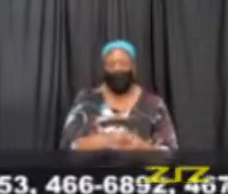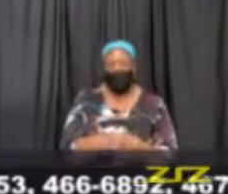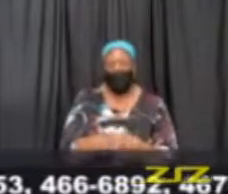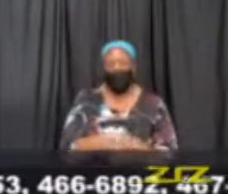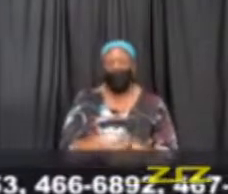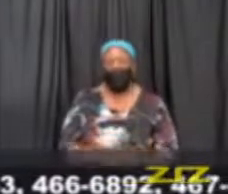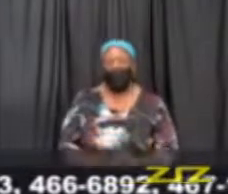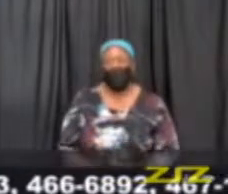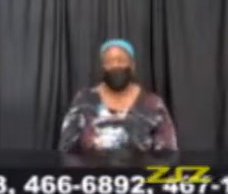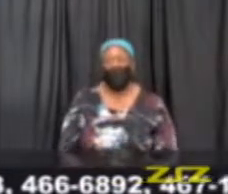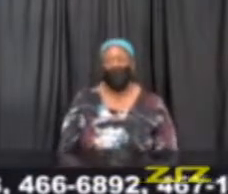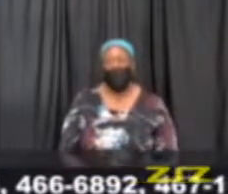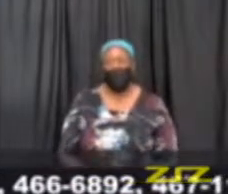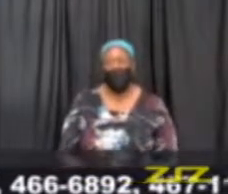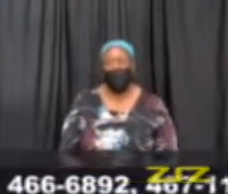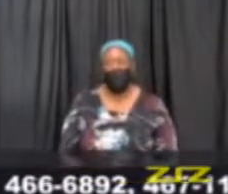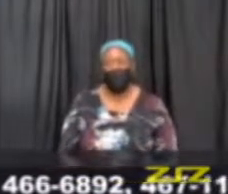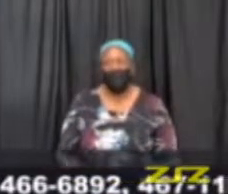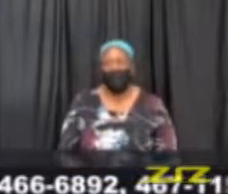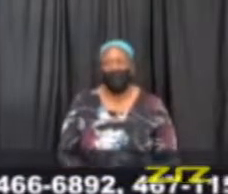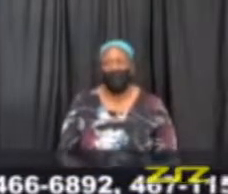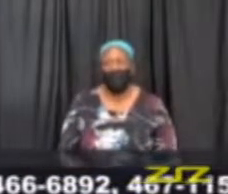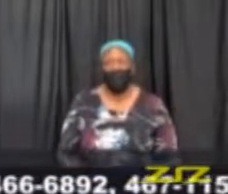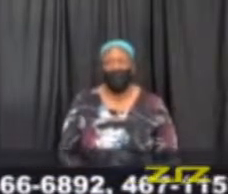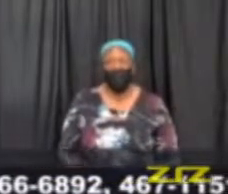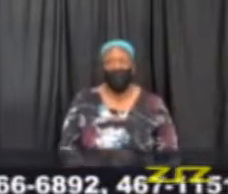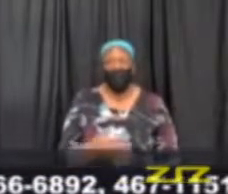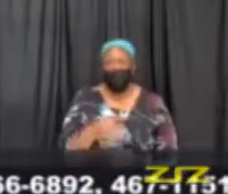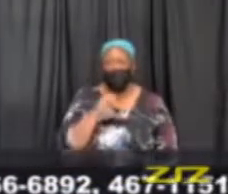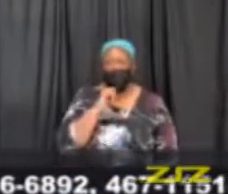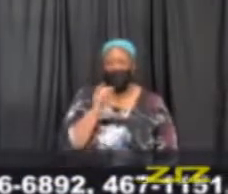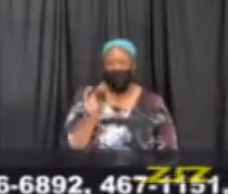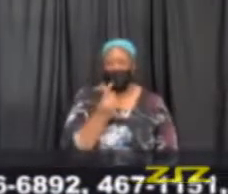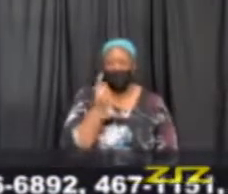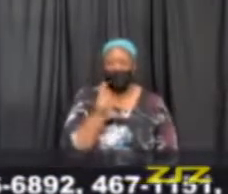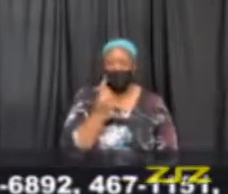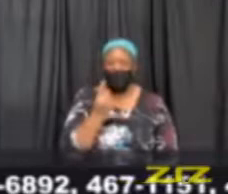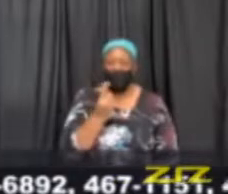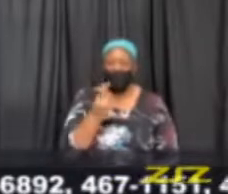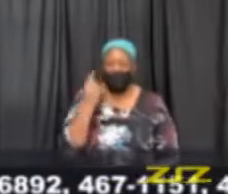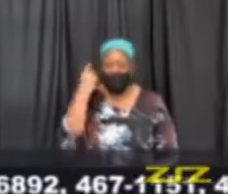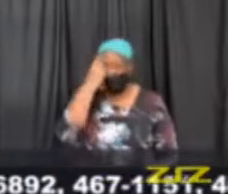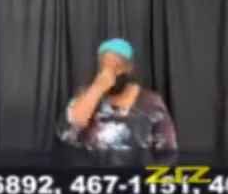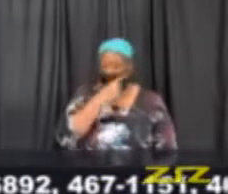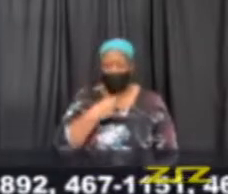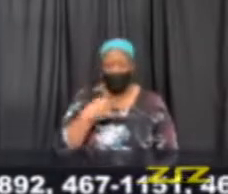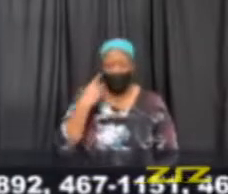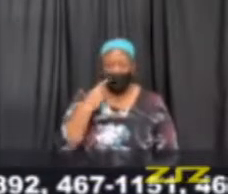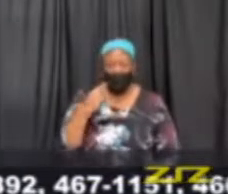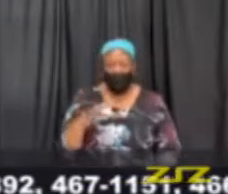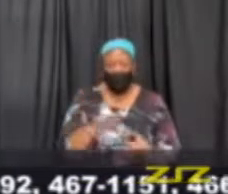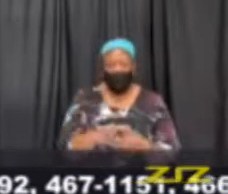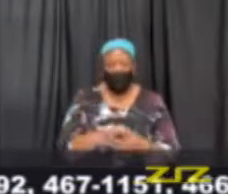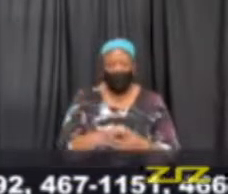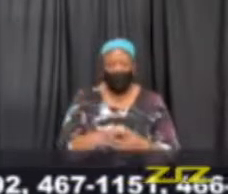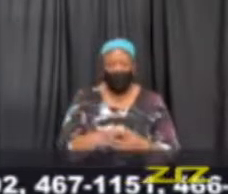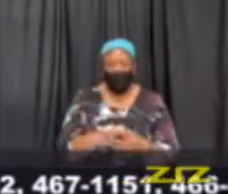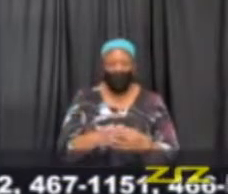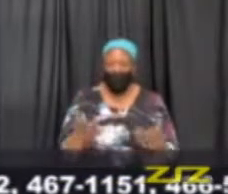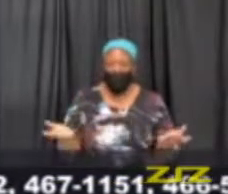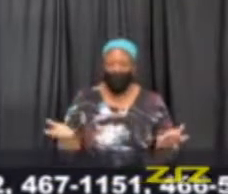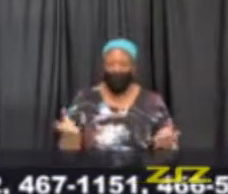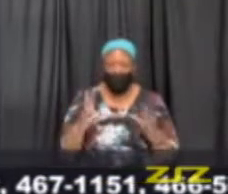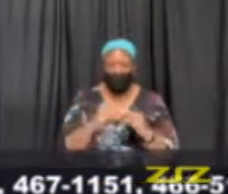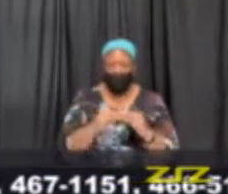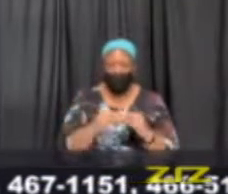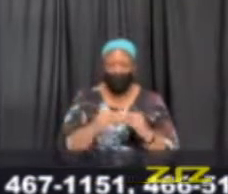AstraZeneca vaccine. I am not only the face of these briefings.